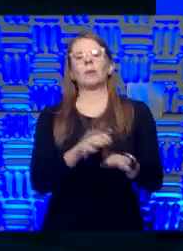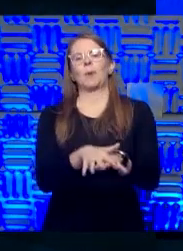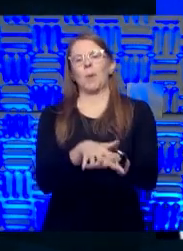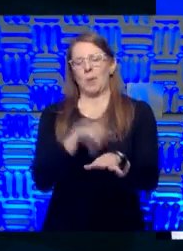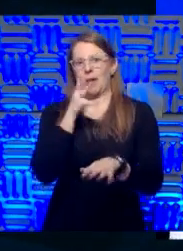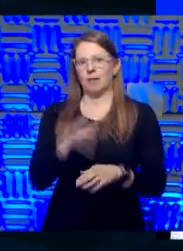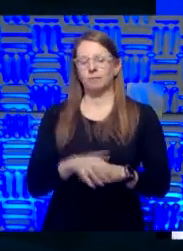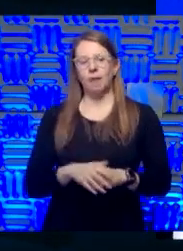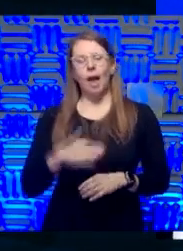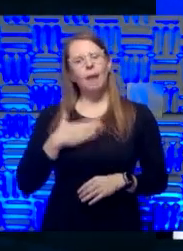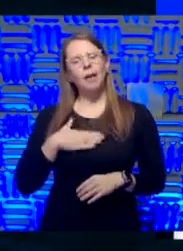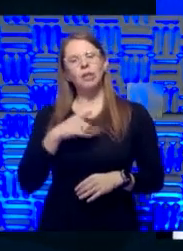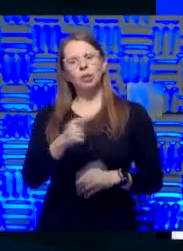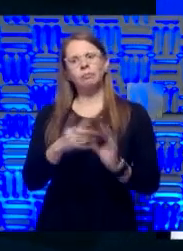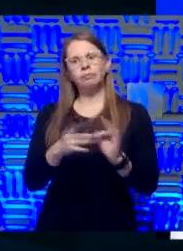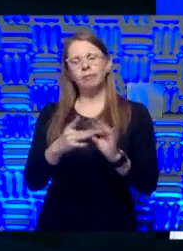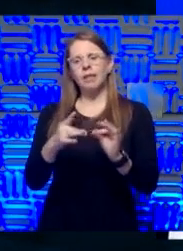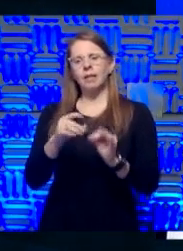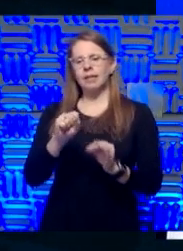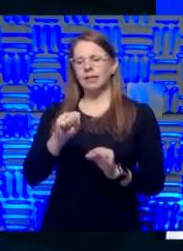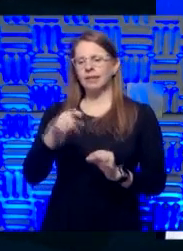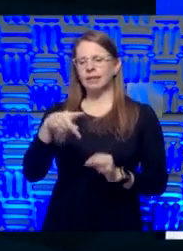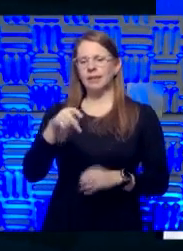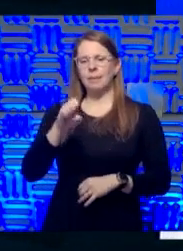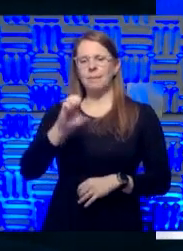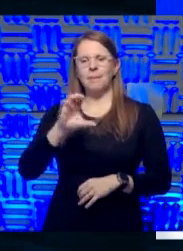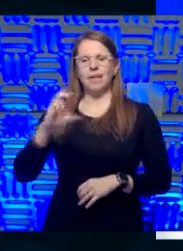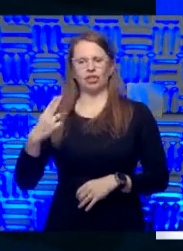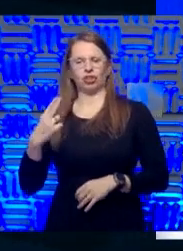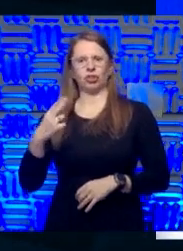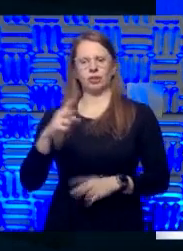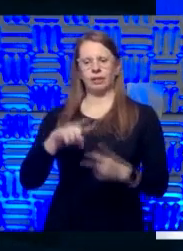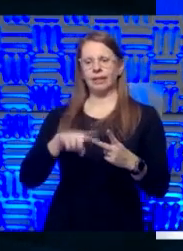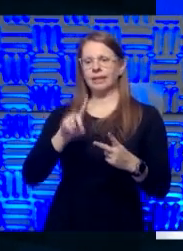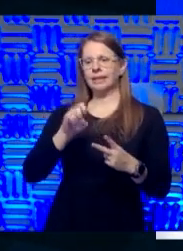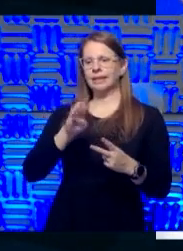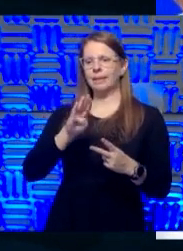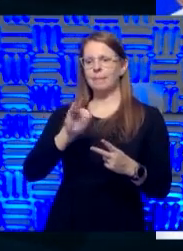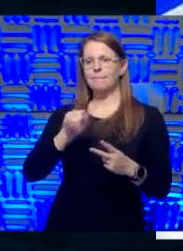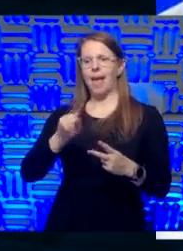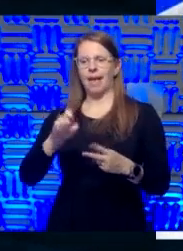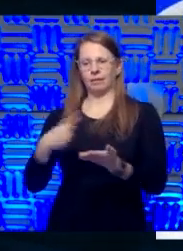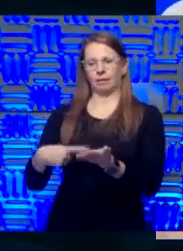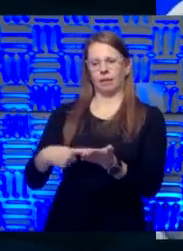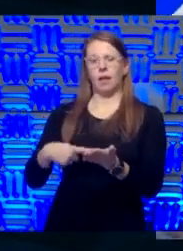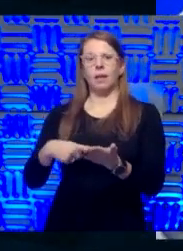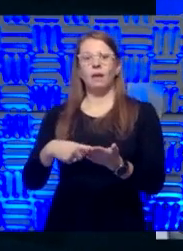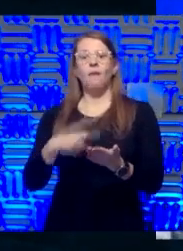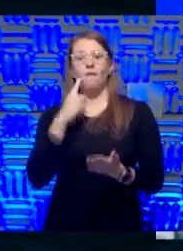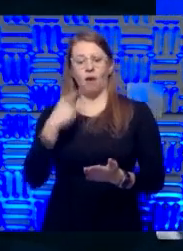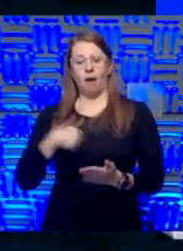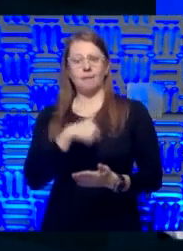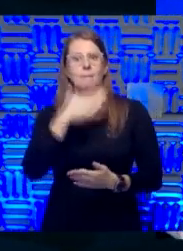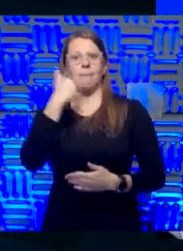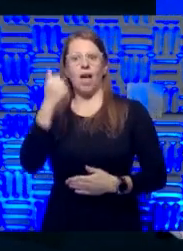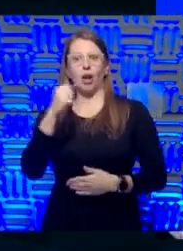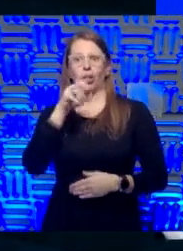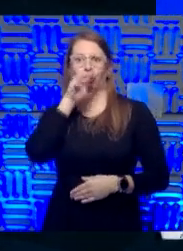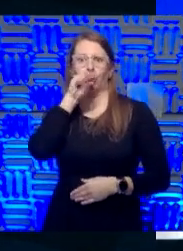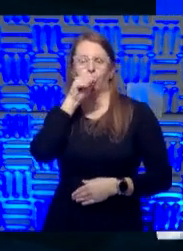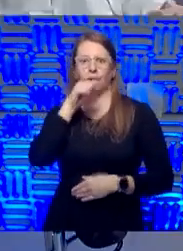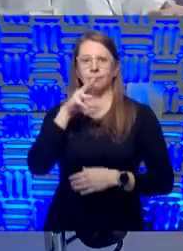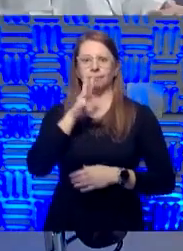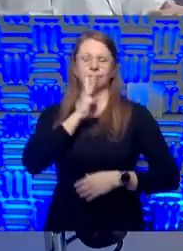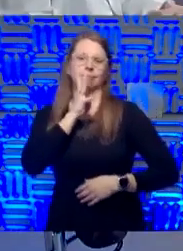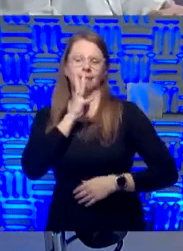I'm glad to hear you talk about speech and debate and forensics being part of the KSHSAA. For those of us who are better at running their mouths in high school than running their